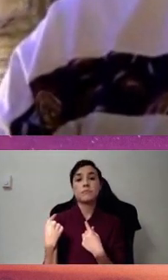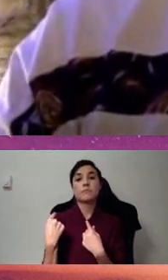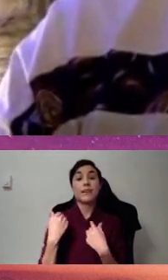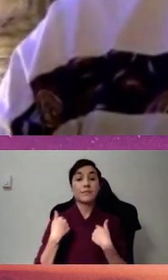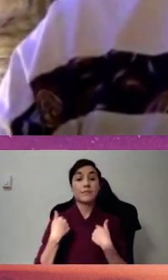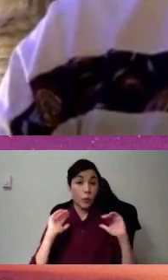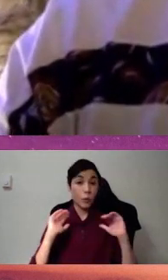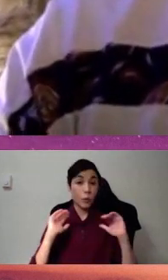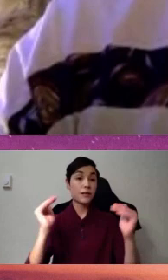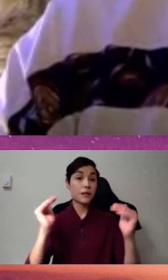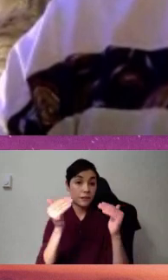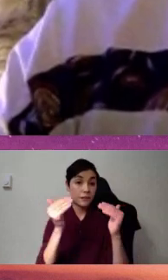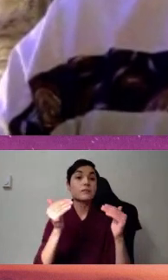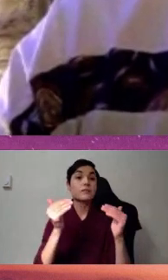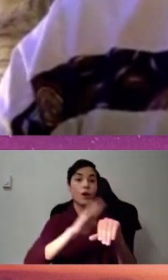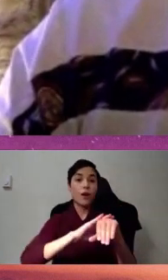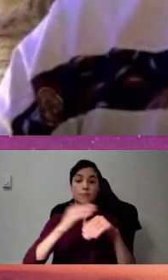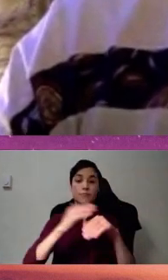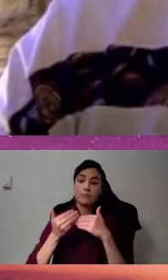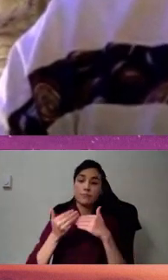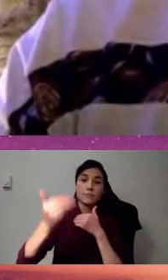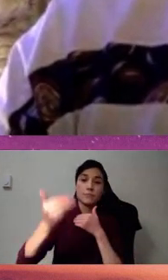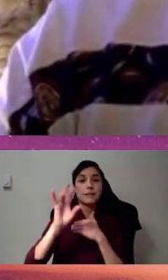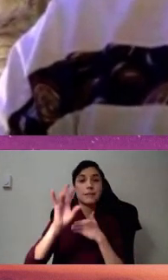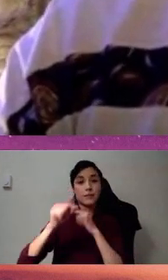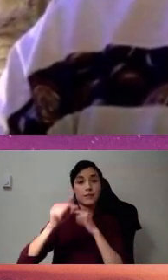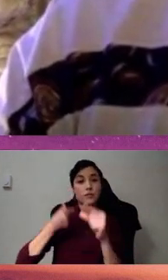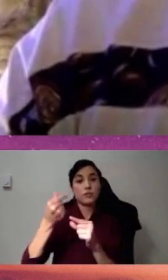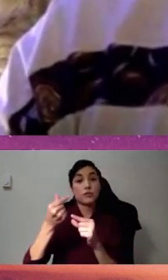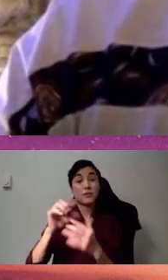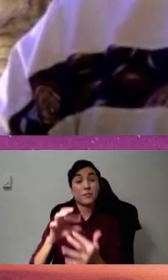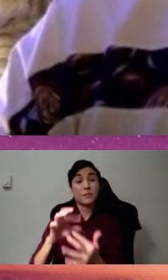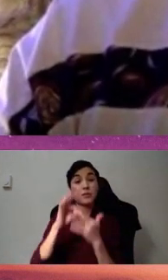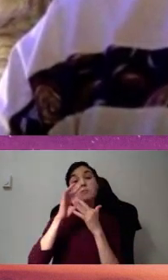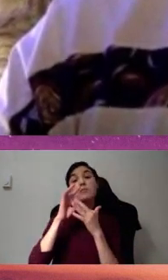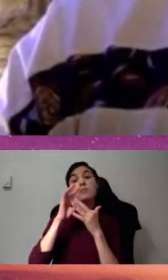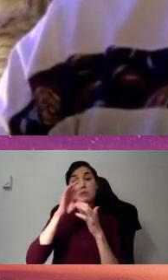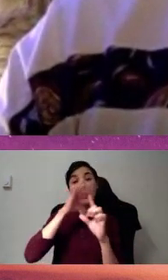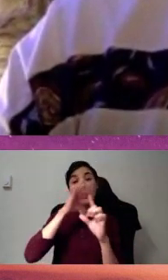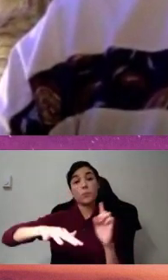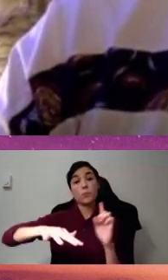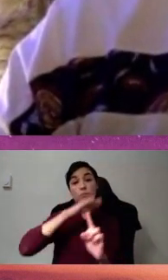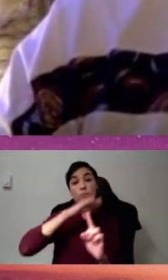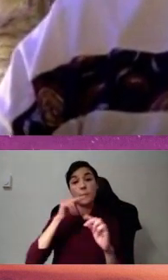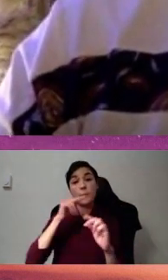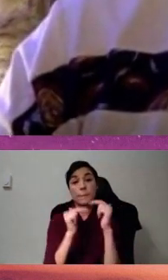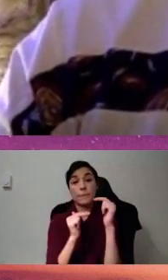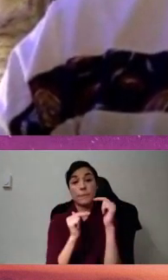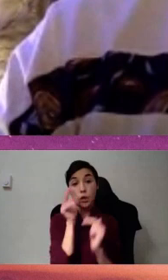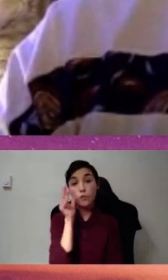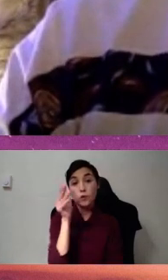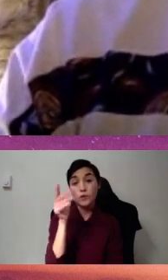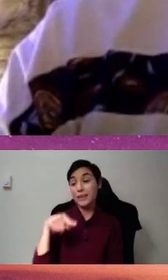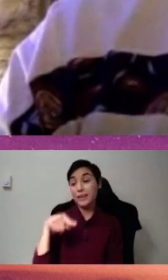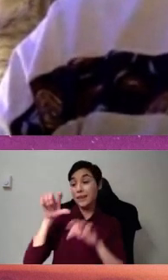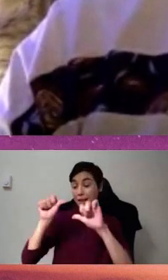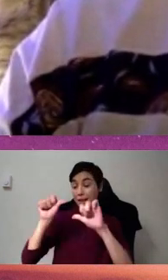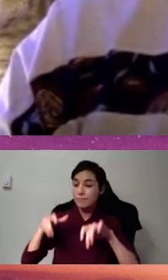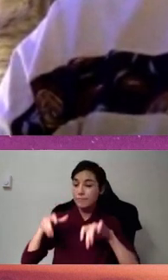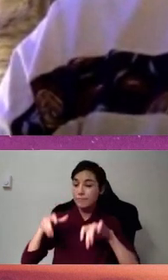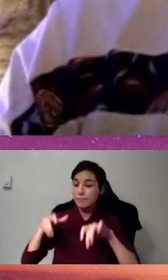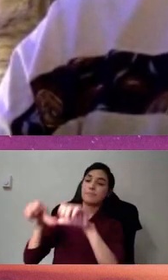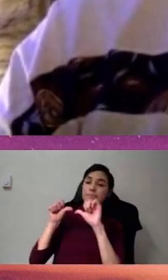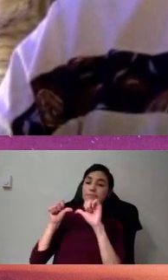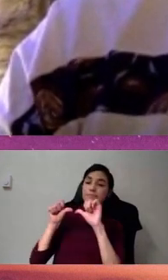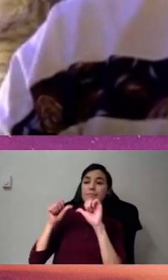7 generations, particularly around building a future that they can inhabit and sustain,